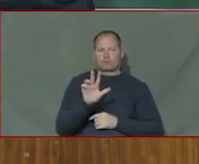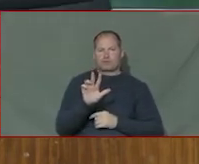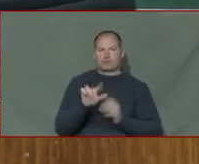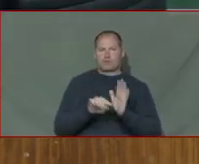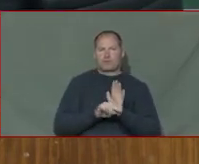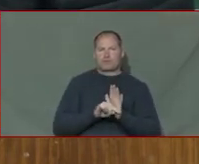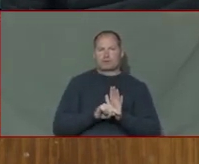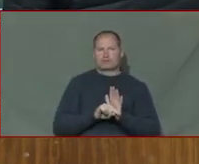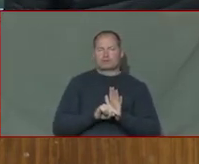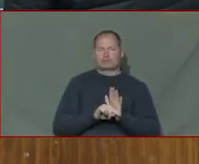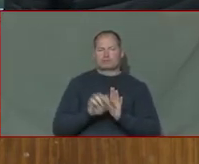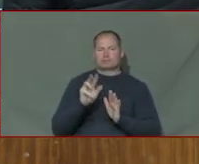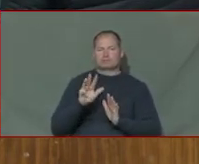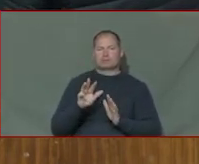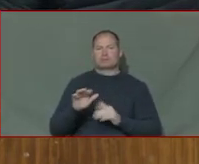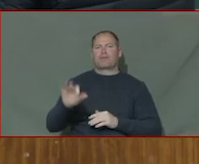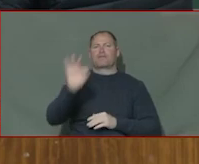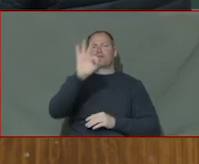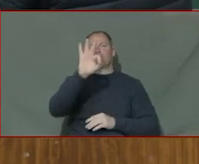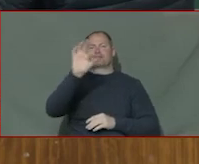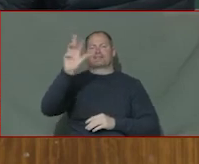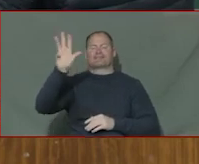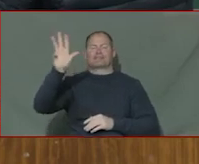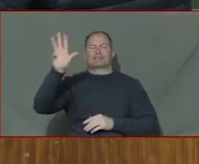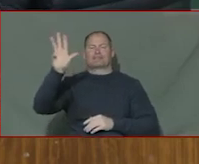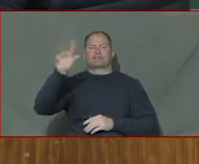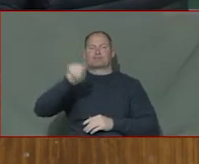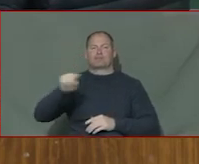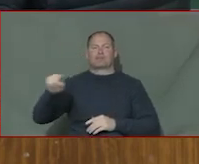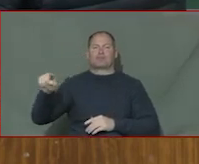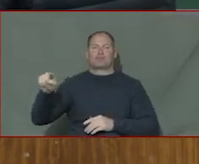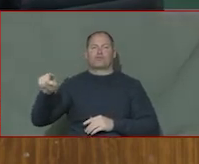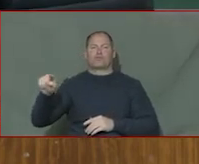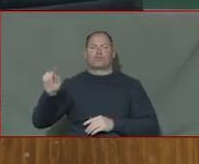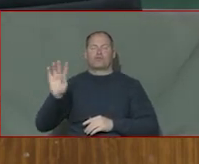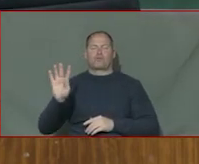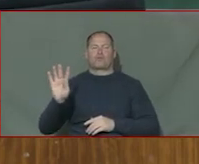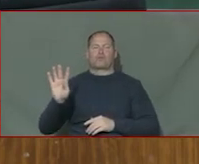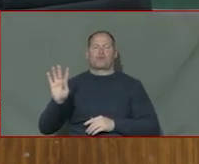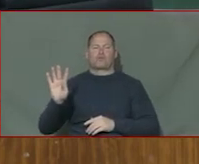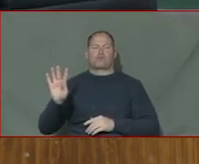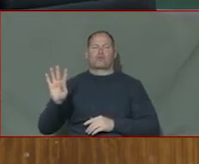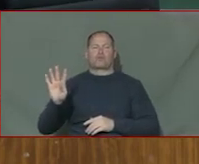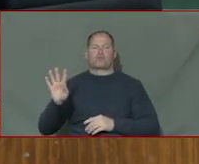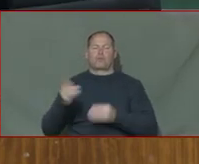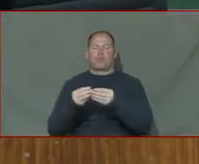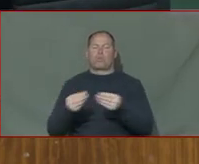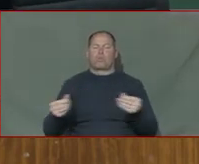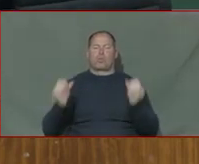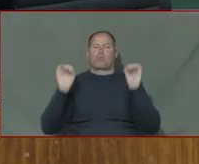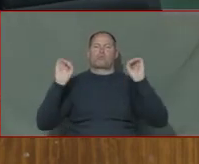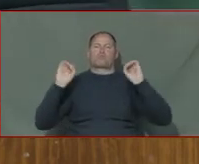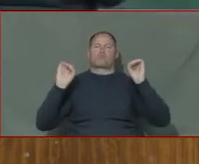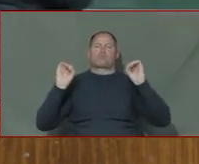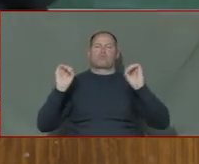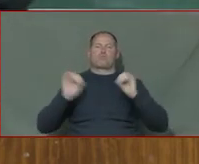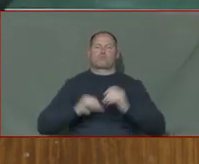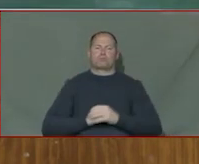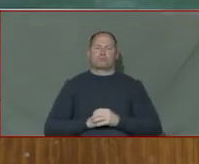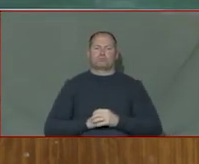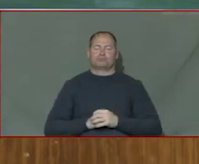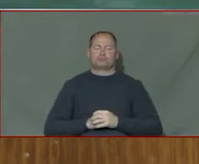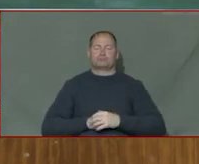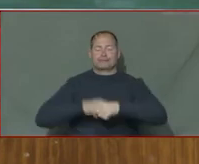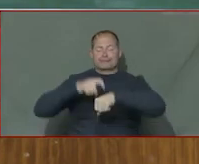48 is negative 39 over 4, no solution. So at which